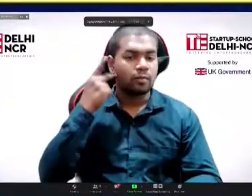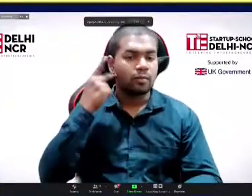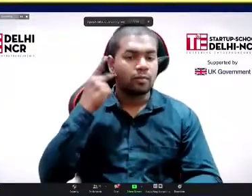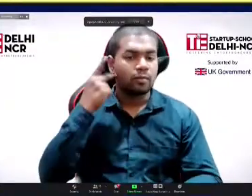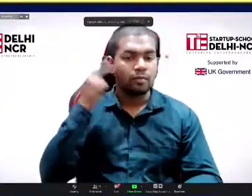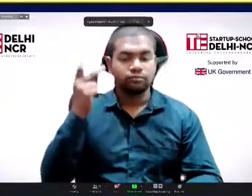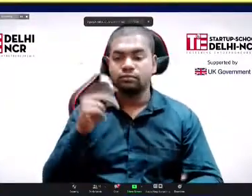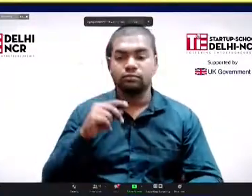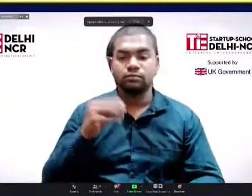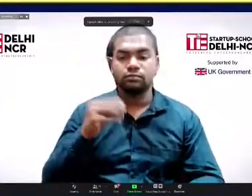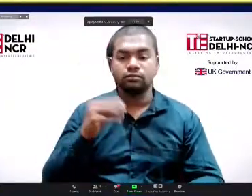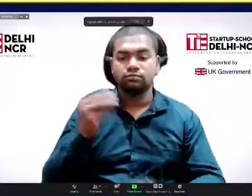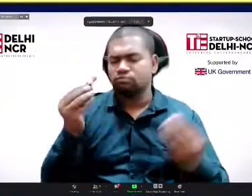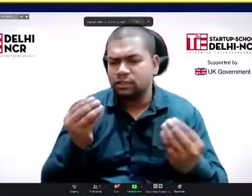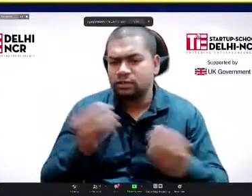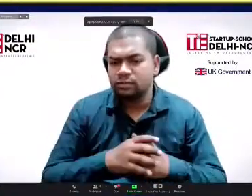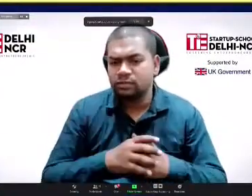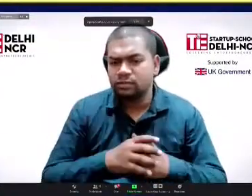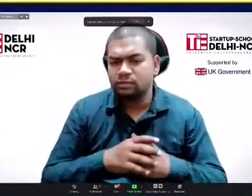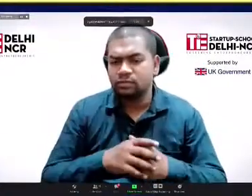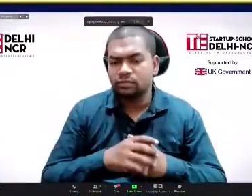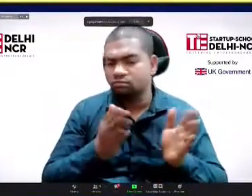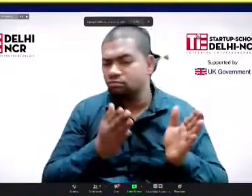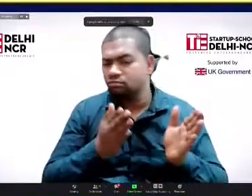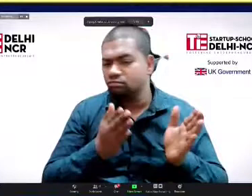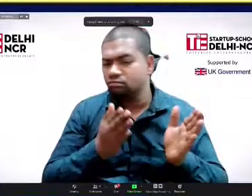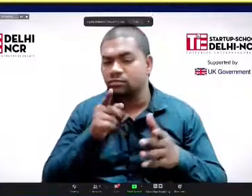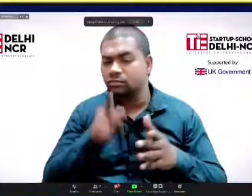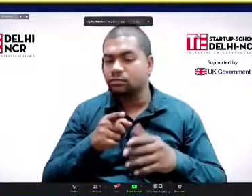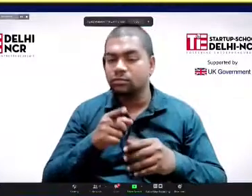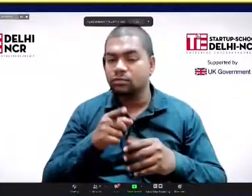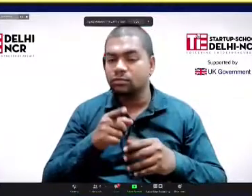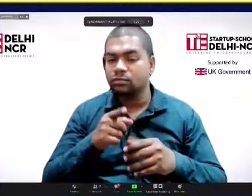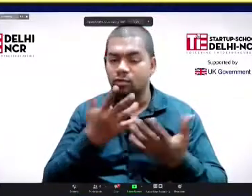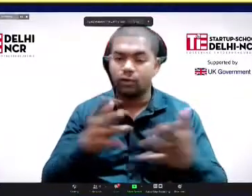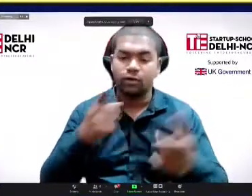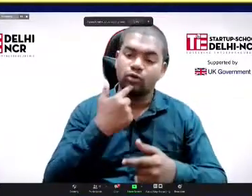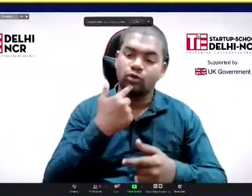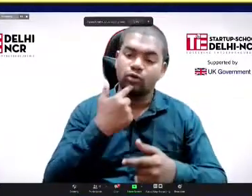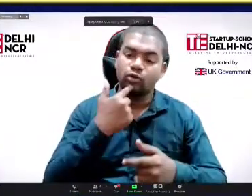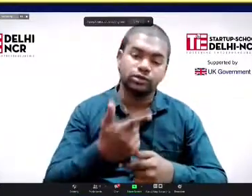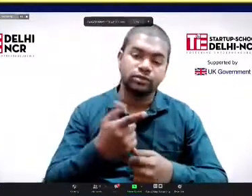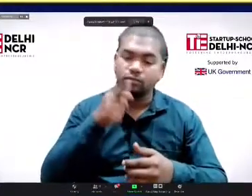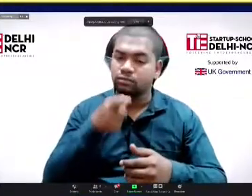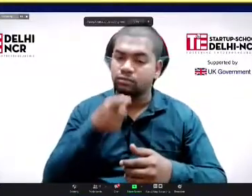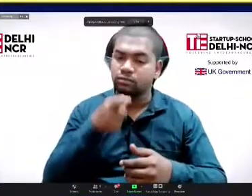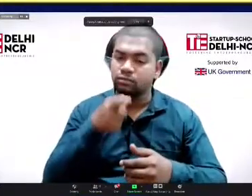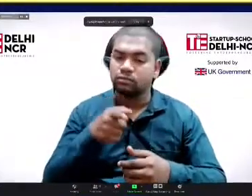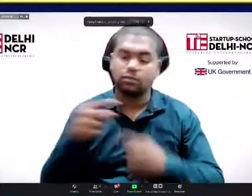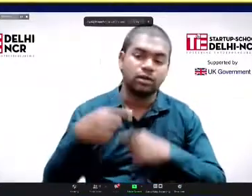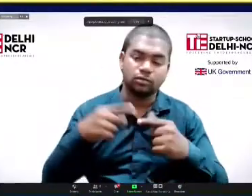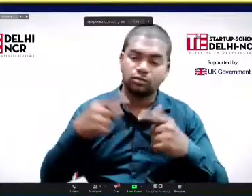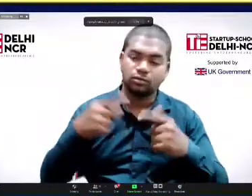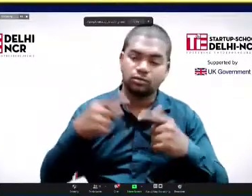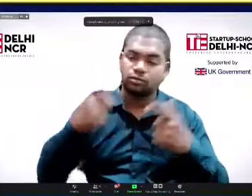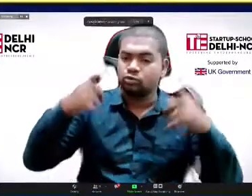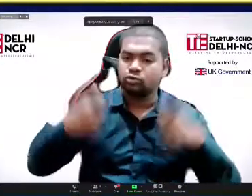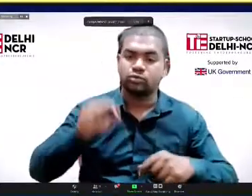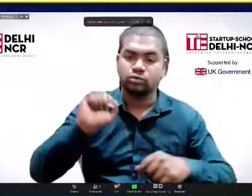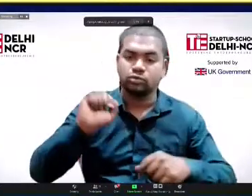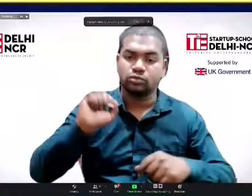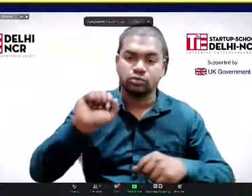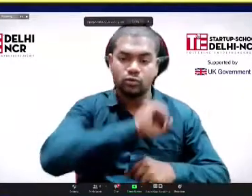just, sort of being made to say whatever you wanted to say. What was it really meant for? You're losing your